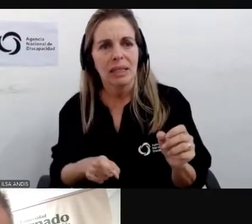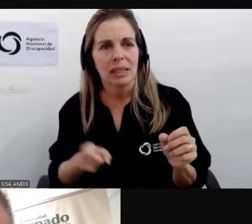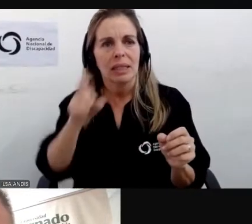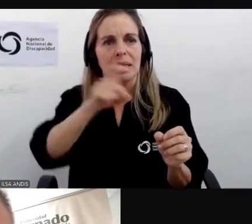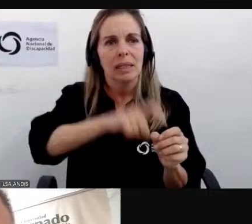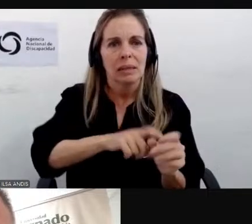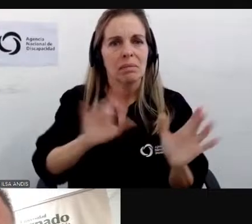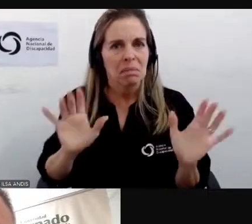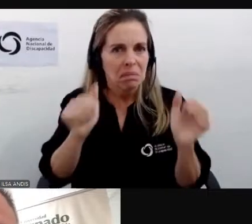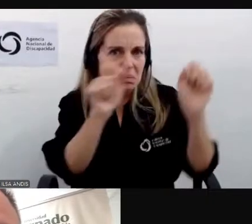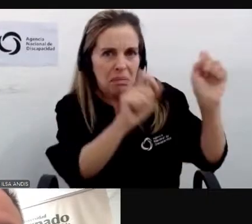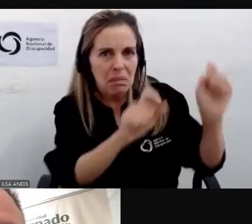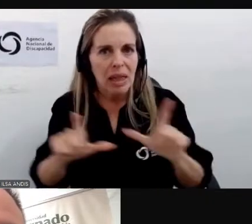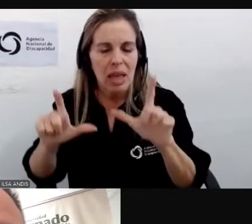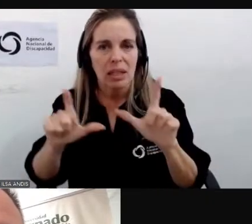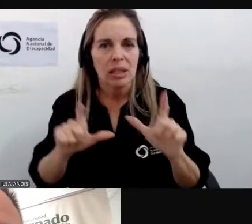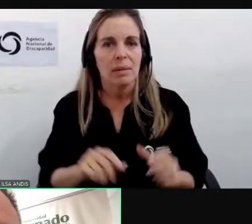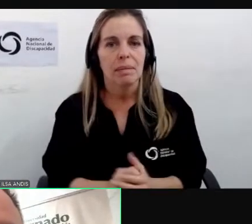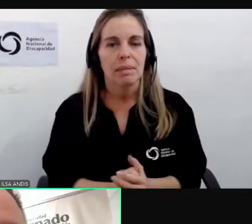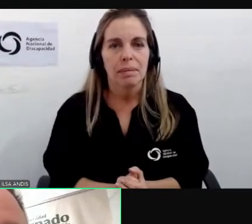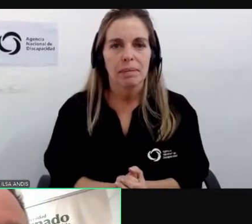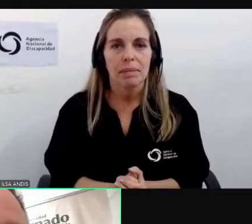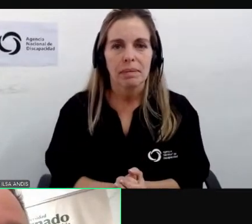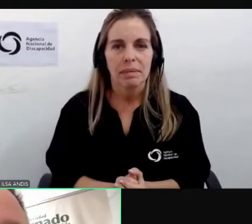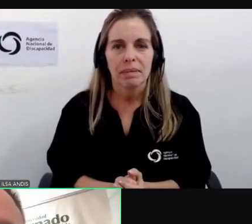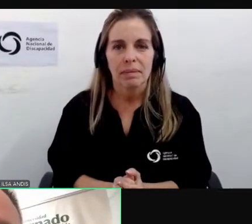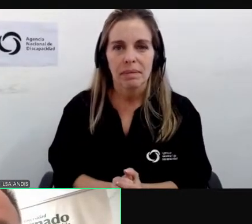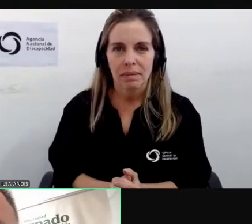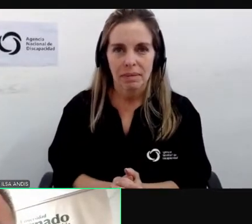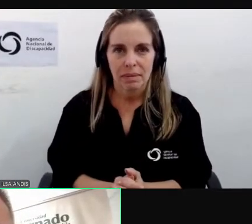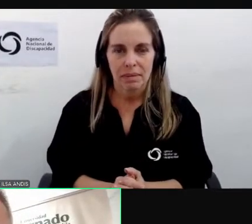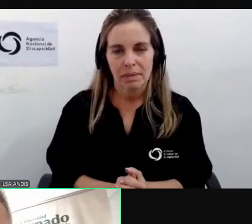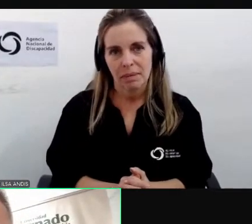If you want to share screen again, please.